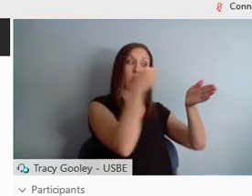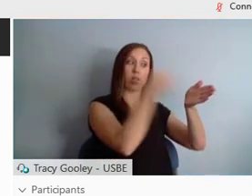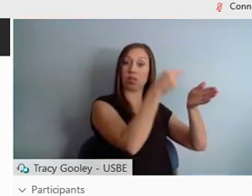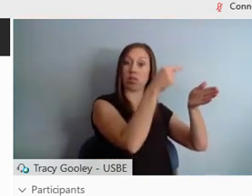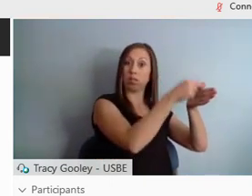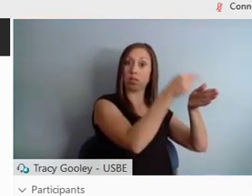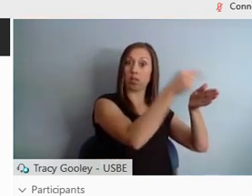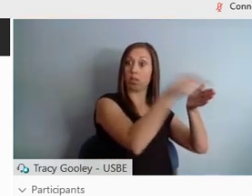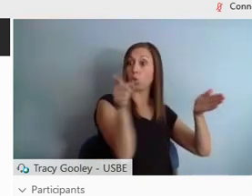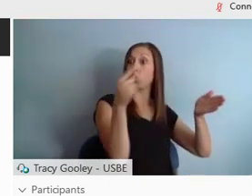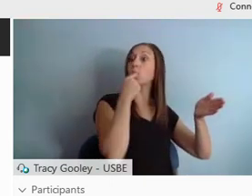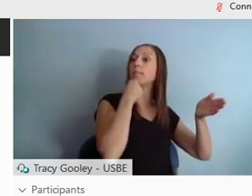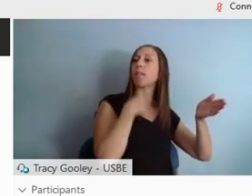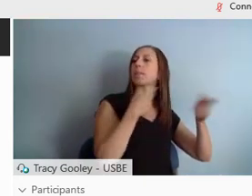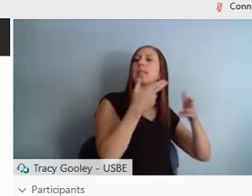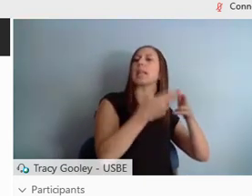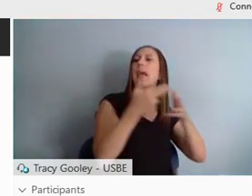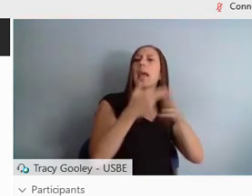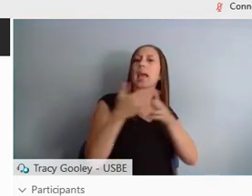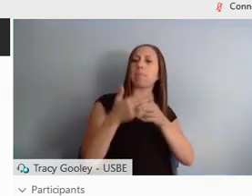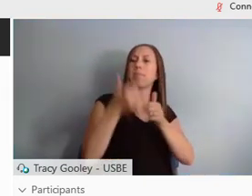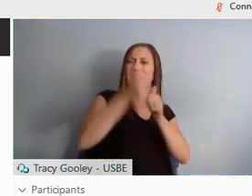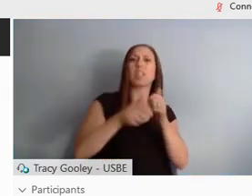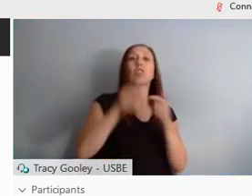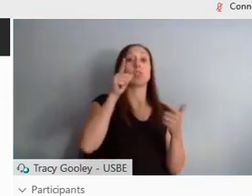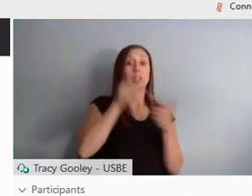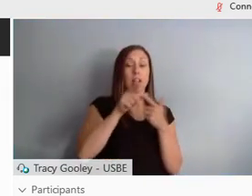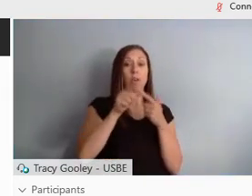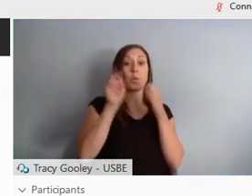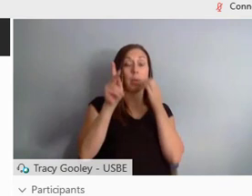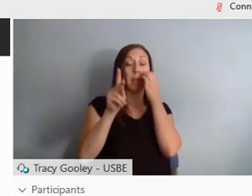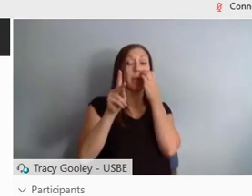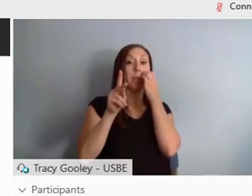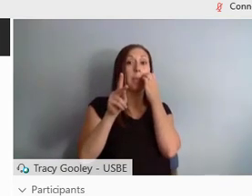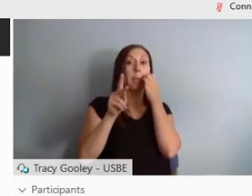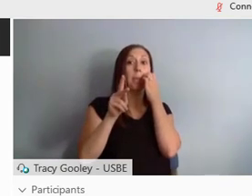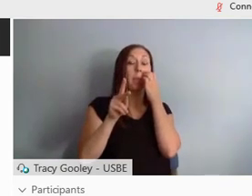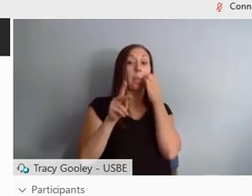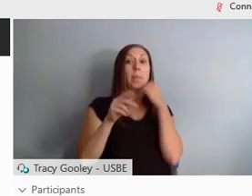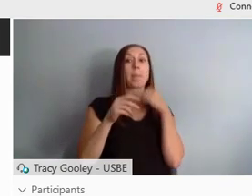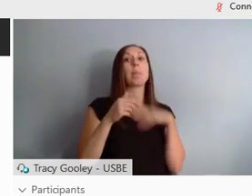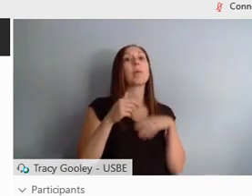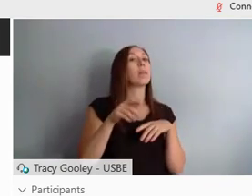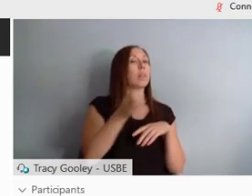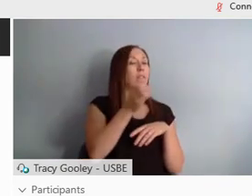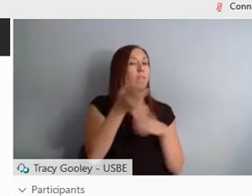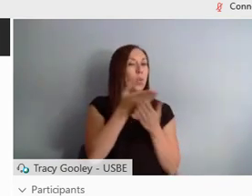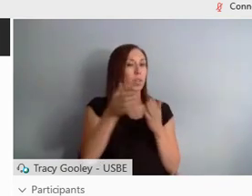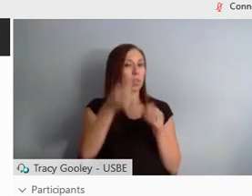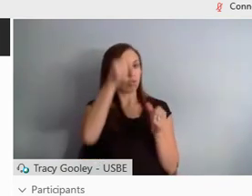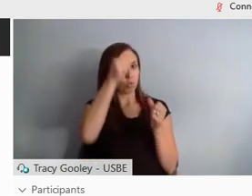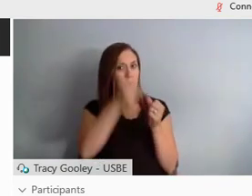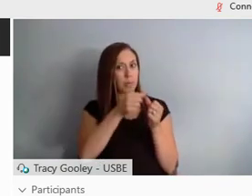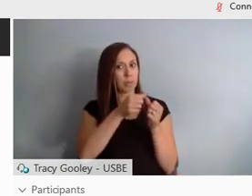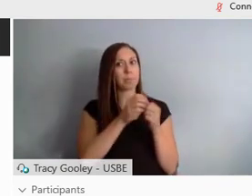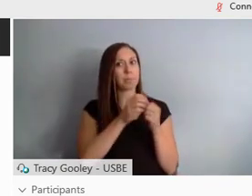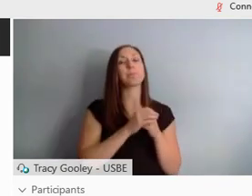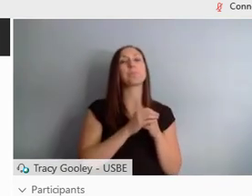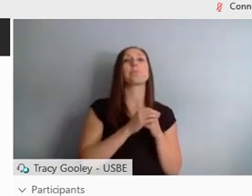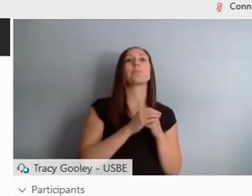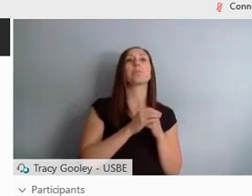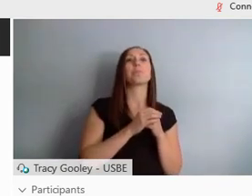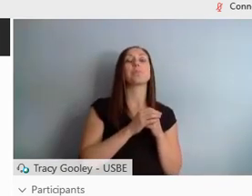of letters and you will tell me the name of those letters. So there are a couple of points to remember for this